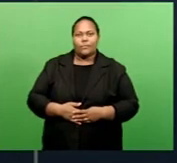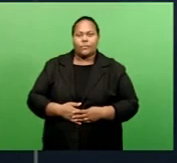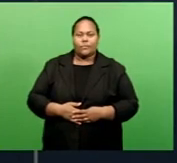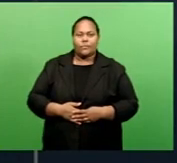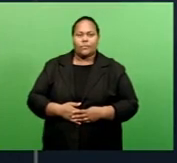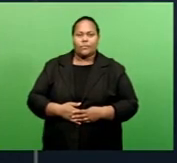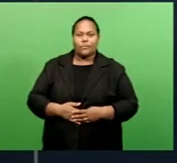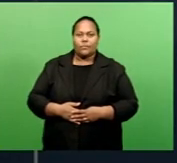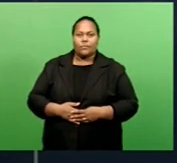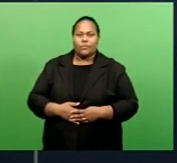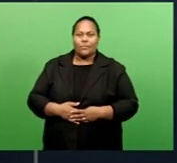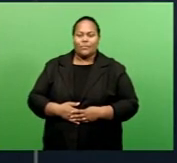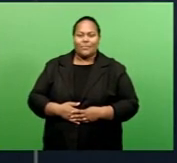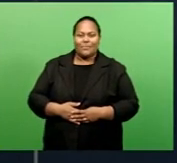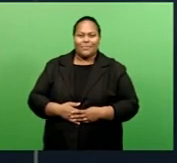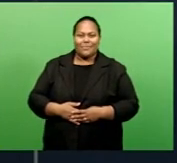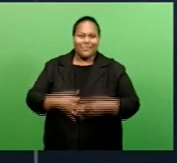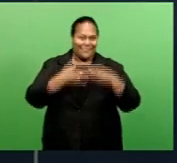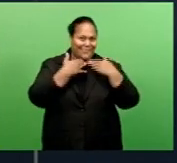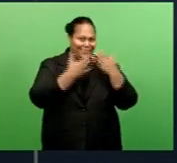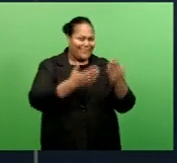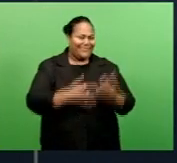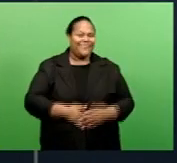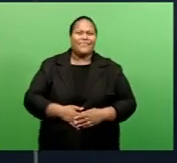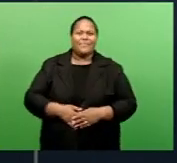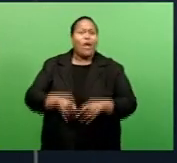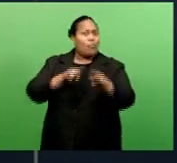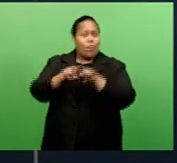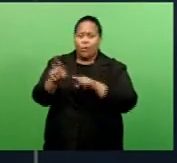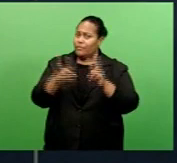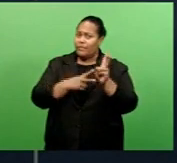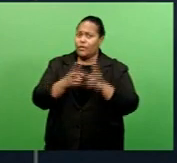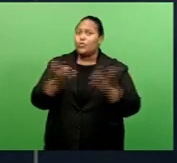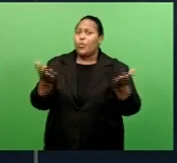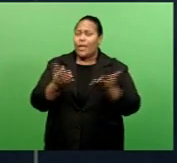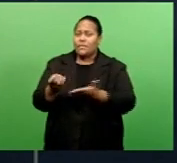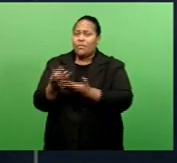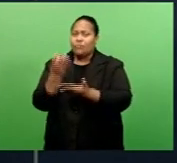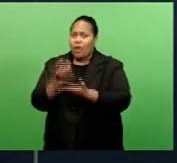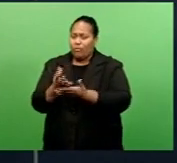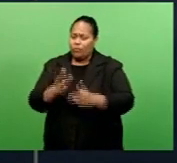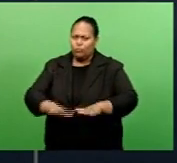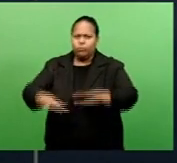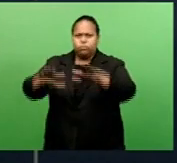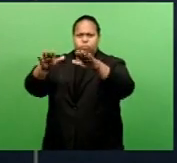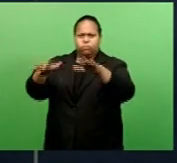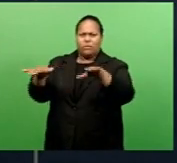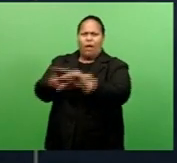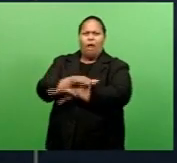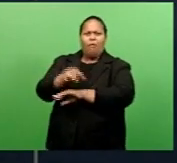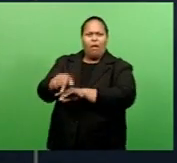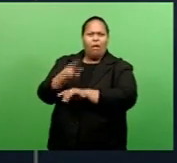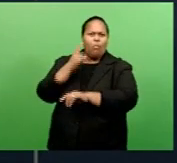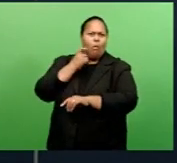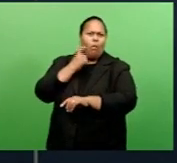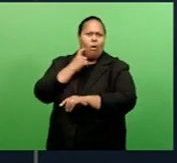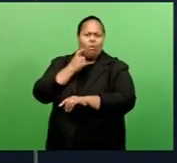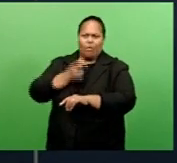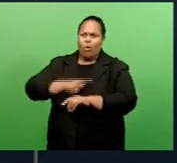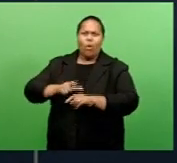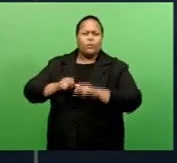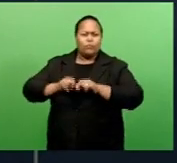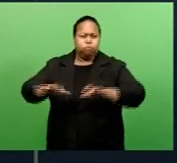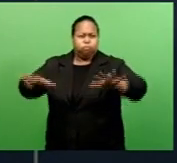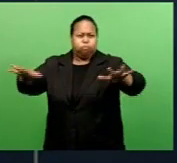Thank you, Felipe. Many villages in Savusavu were underwater this morning due to widespread flooding as